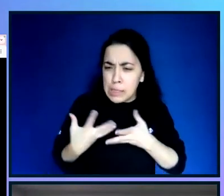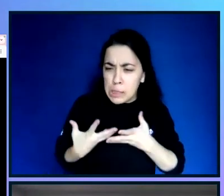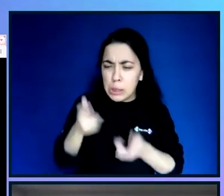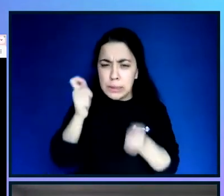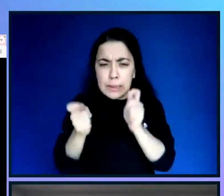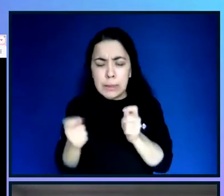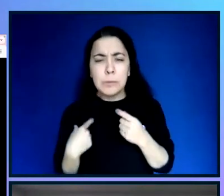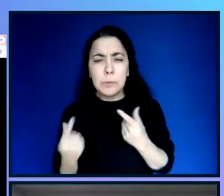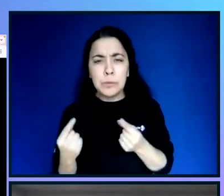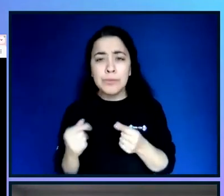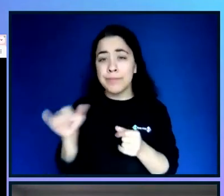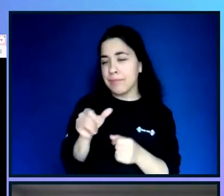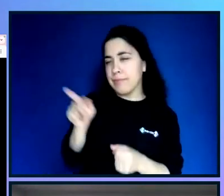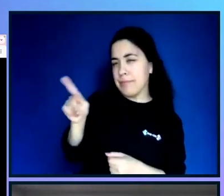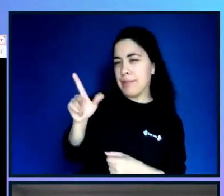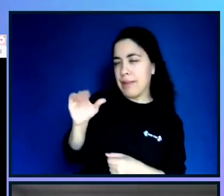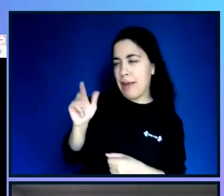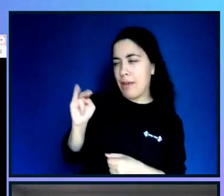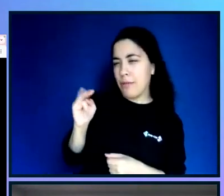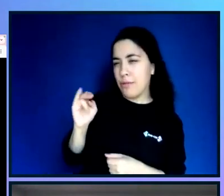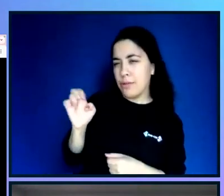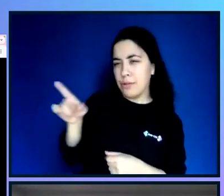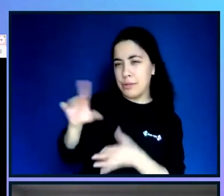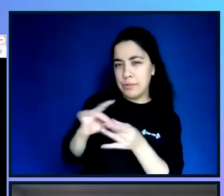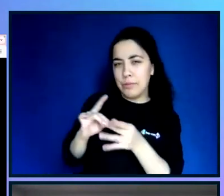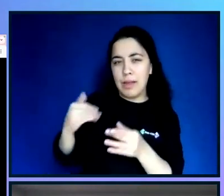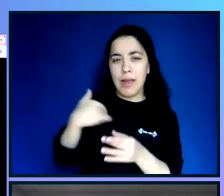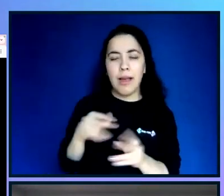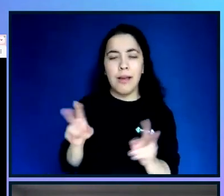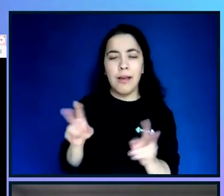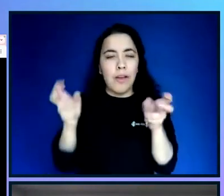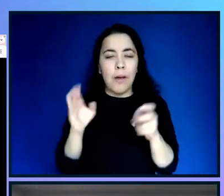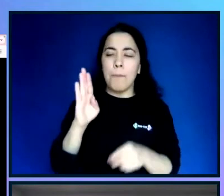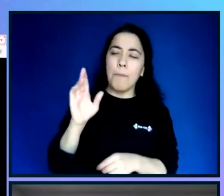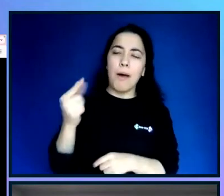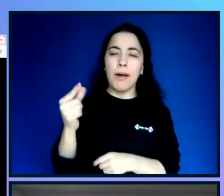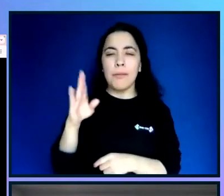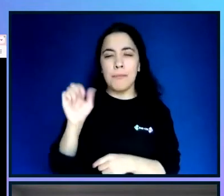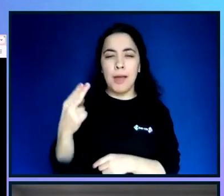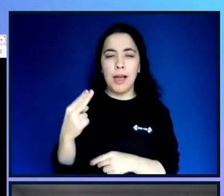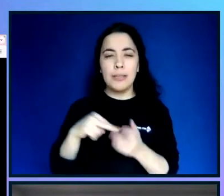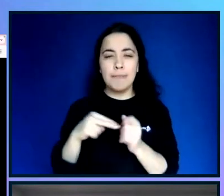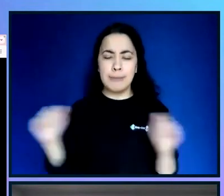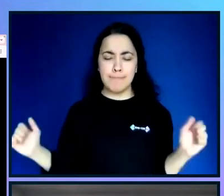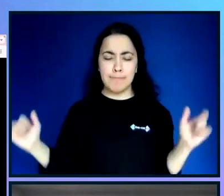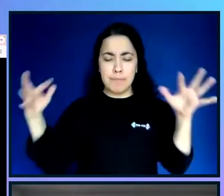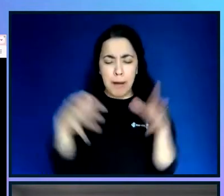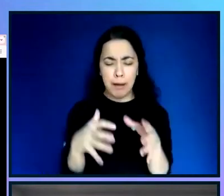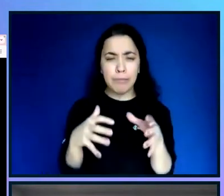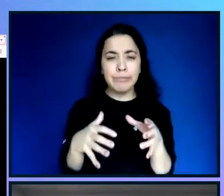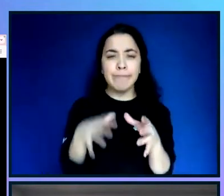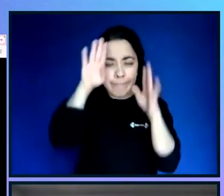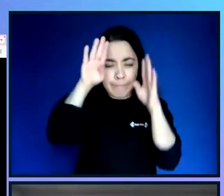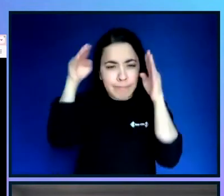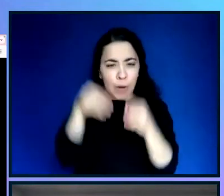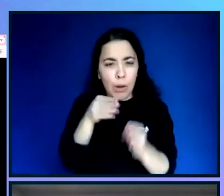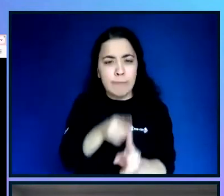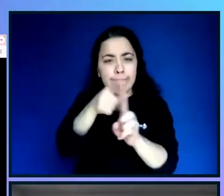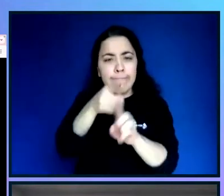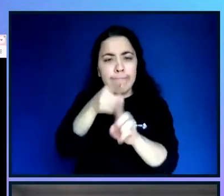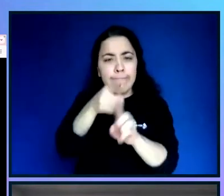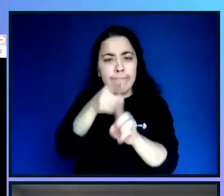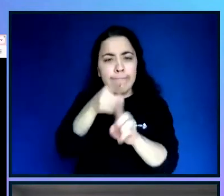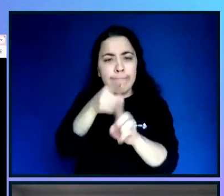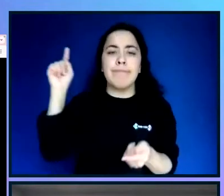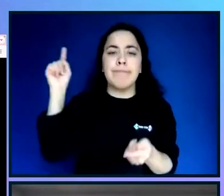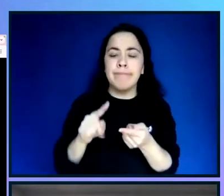Catharine mentioned, we have our bug bashes, which are organized events focusing on reducing accessibility debt. Advanced training,